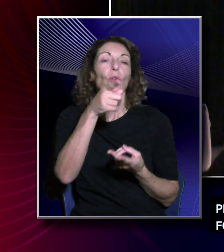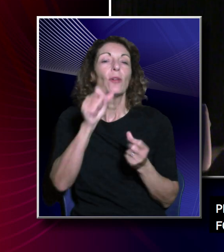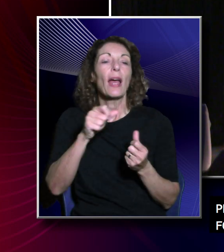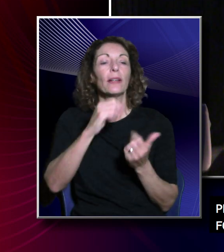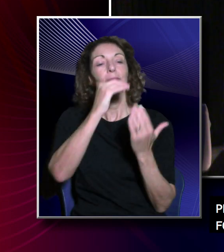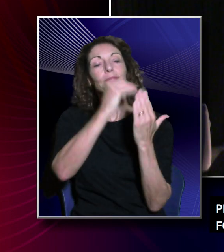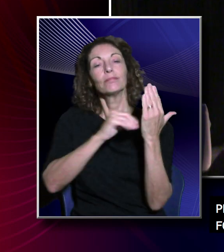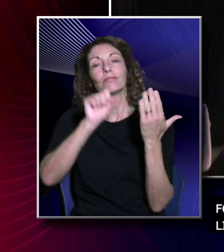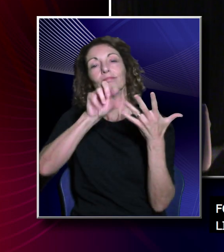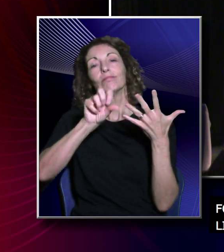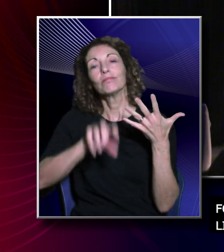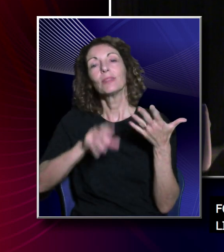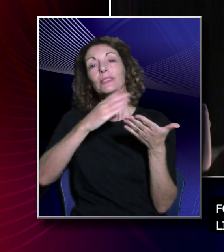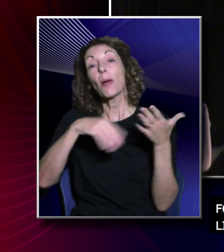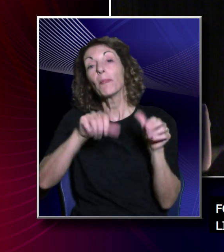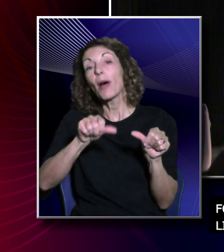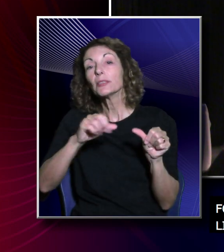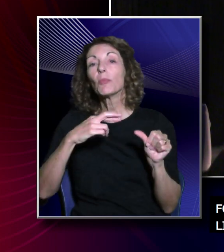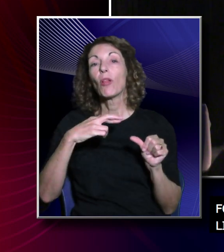risks.